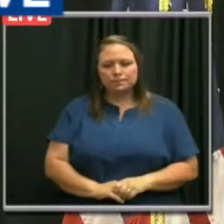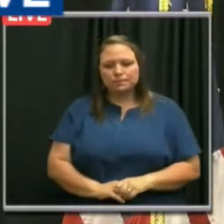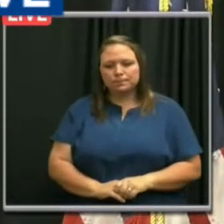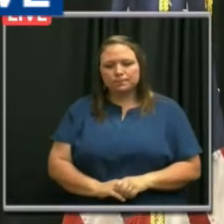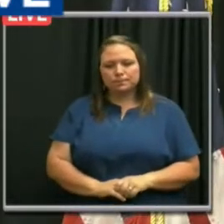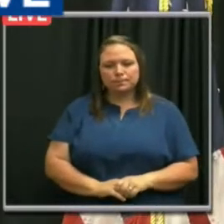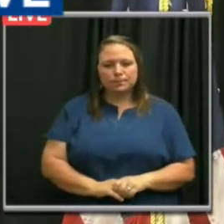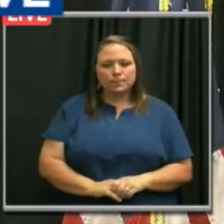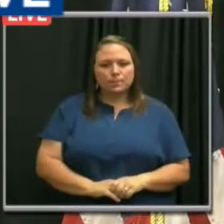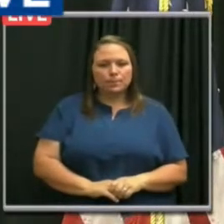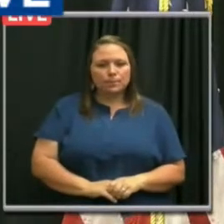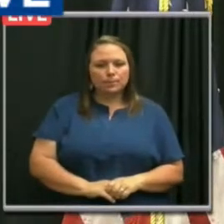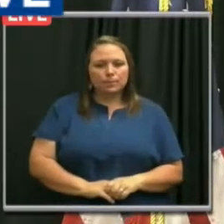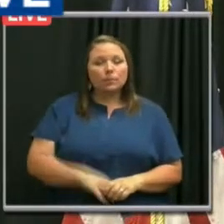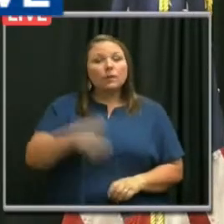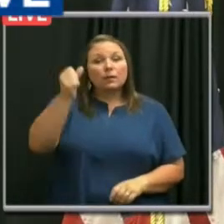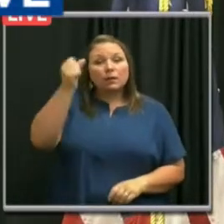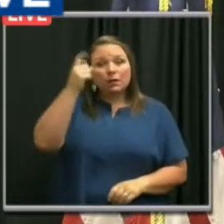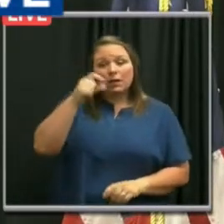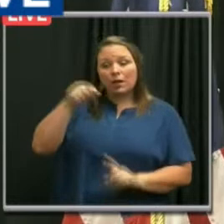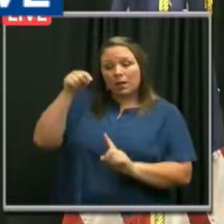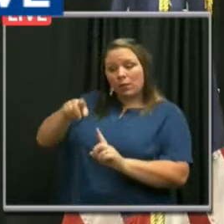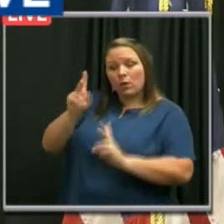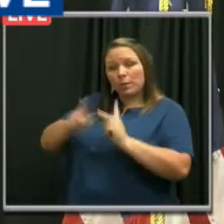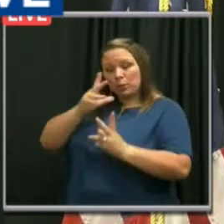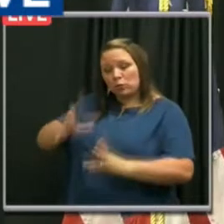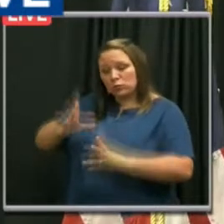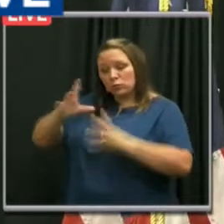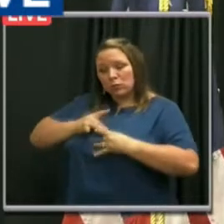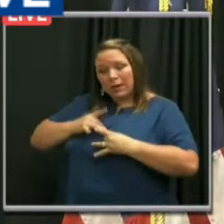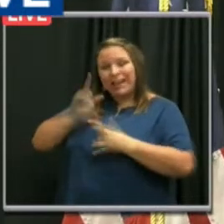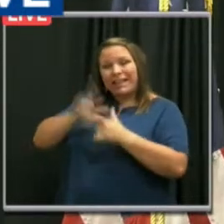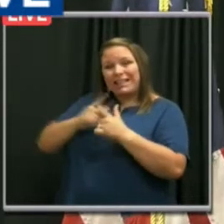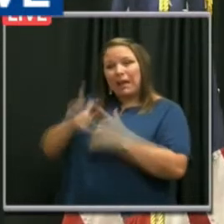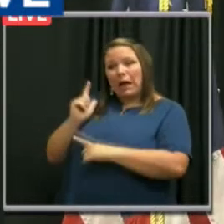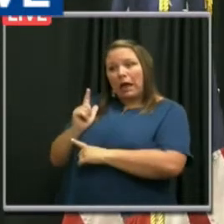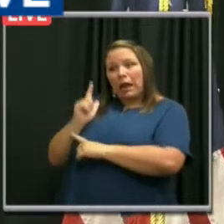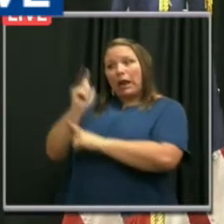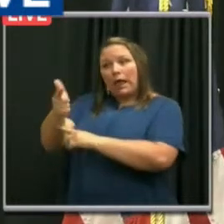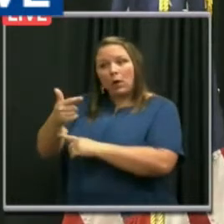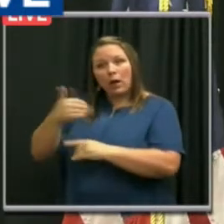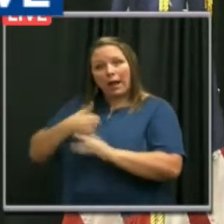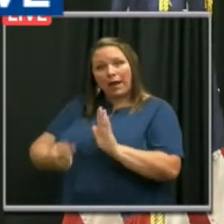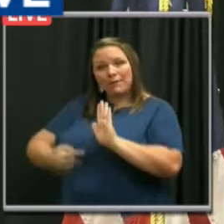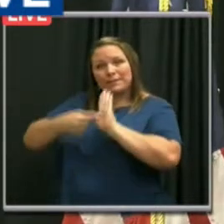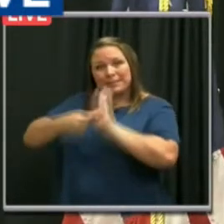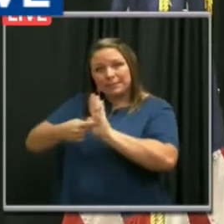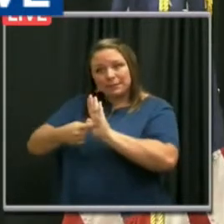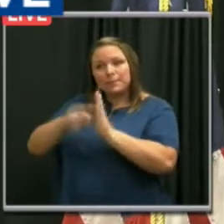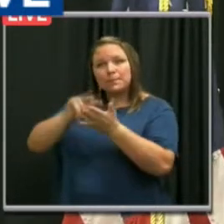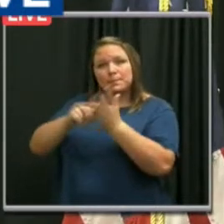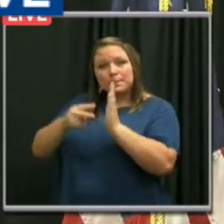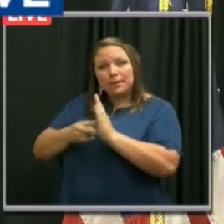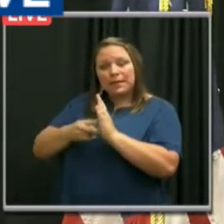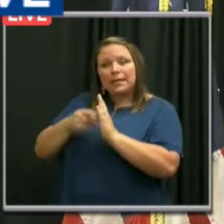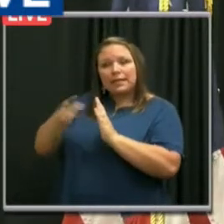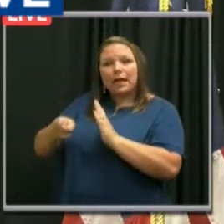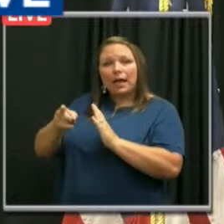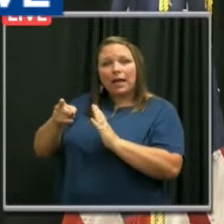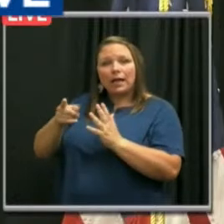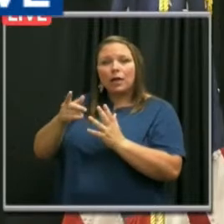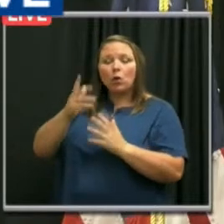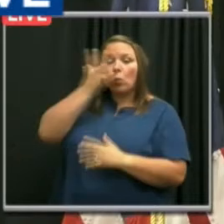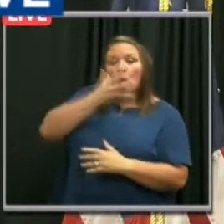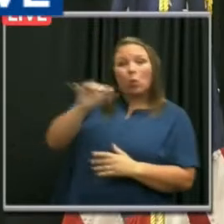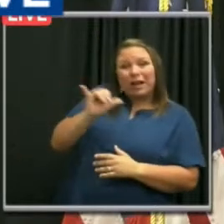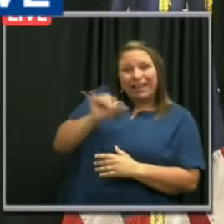We have to know that everyone who develops symptoms from COVID-19 will at some point have the virus without symptoms, and